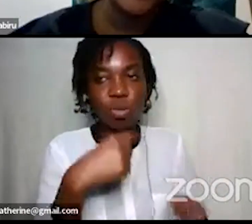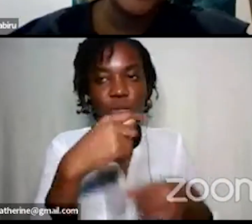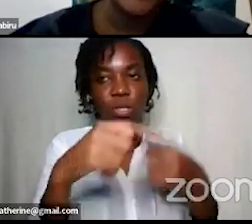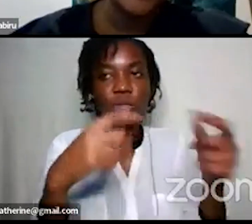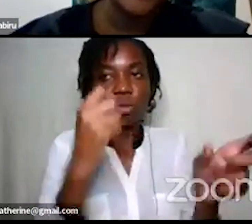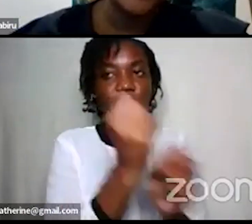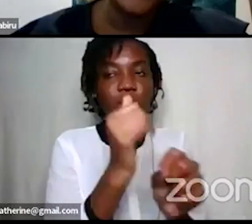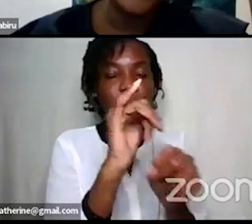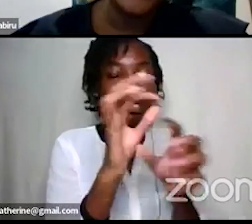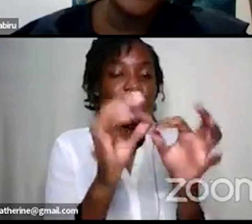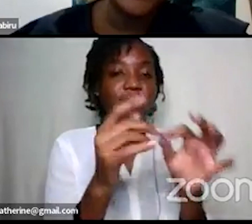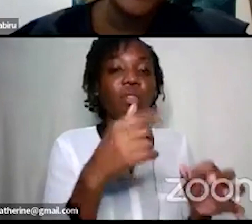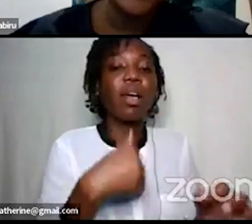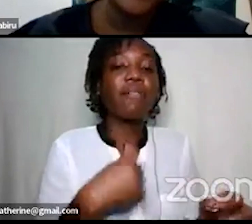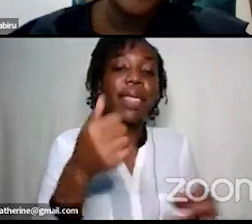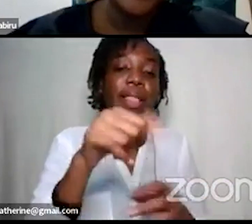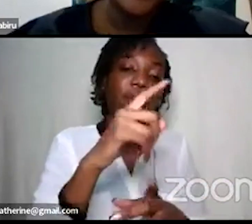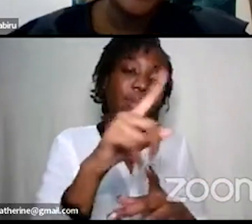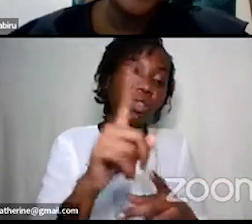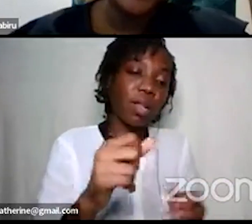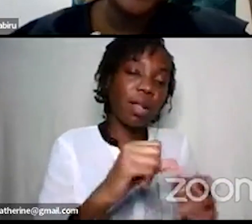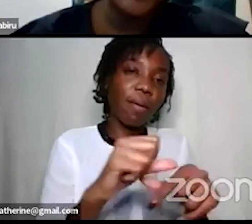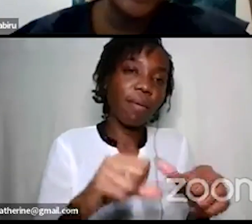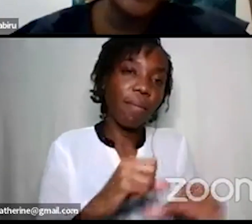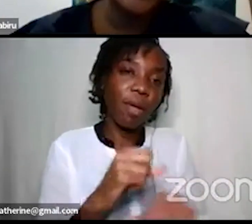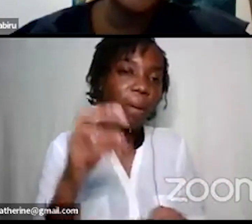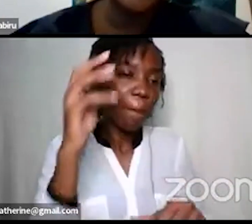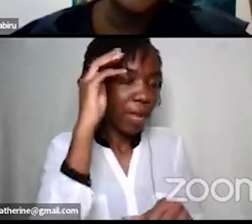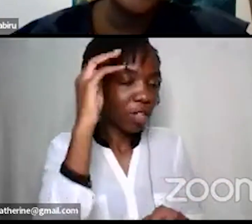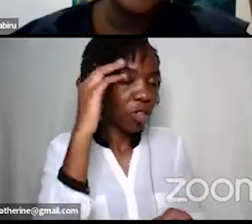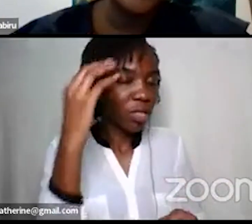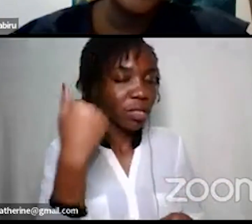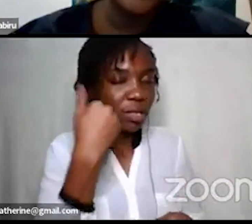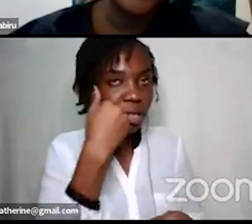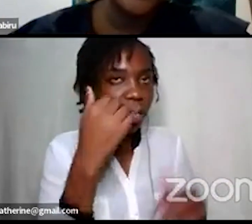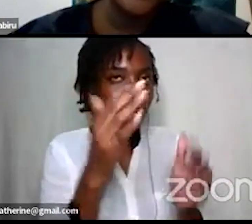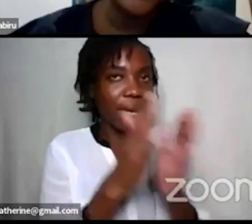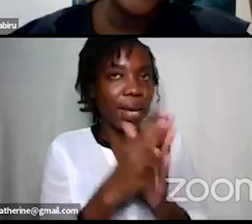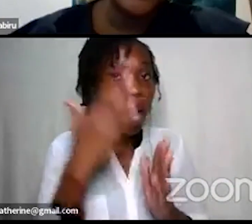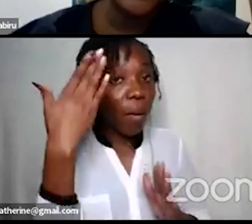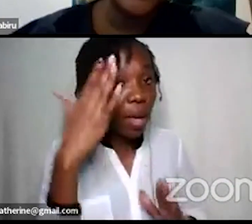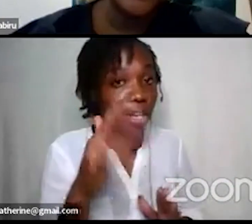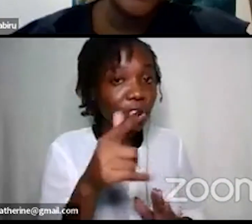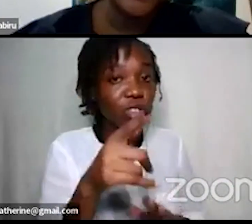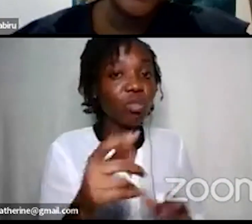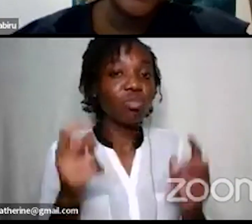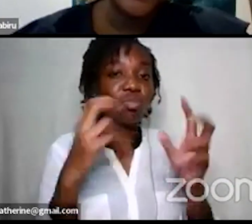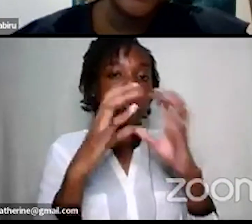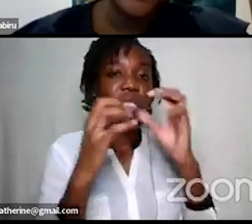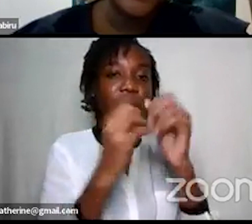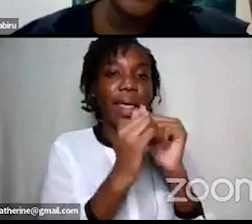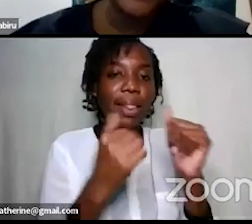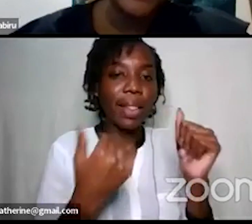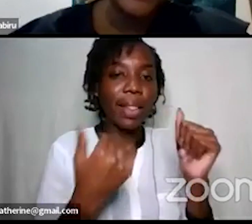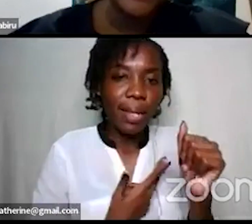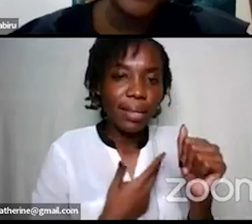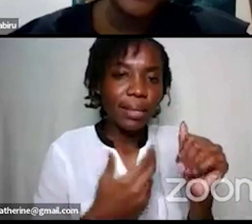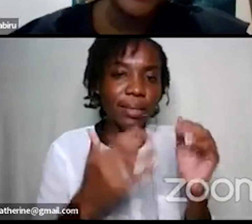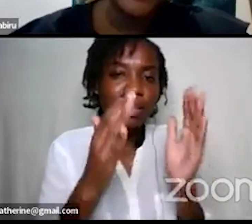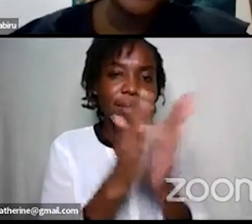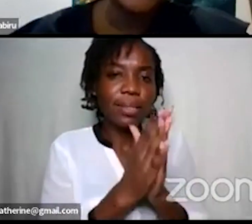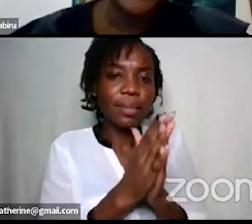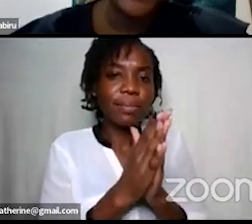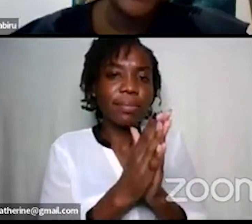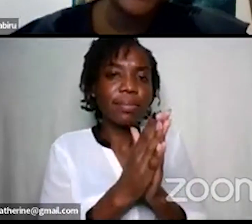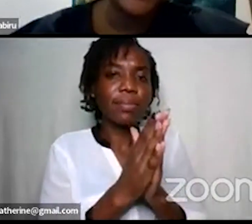any query on mental health and mental illnesses and awareness, please get in touch with us, or just go to our YouTube channel and get to catch up